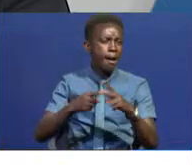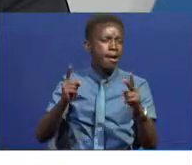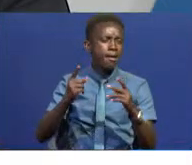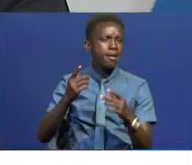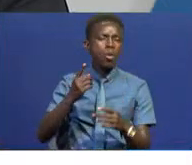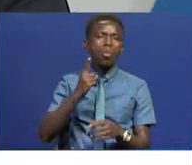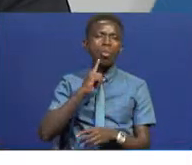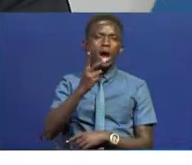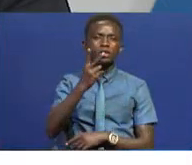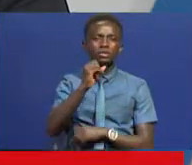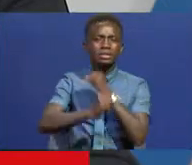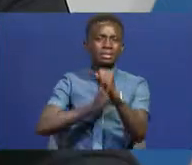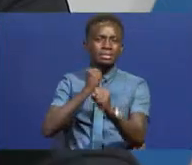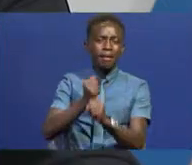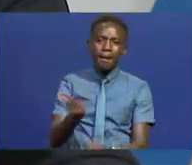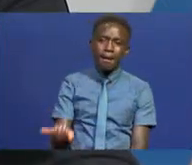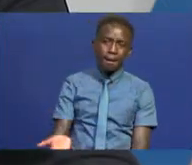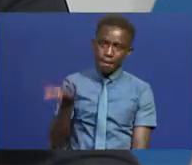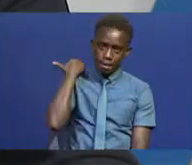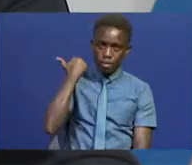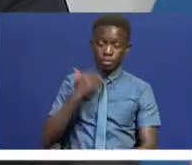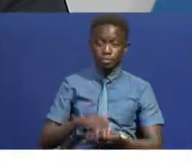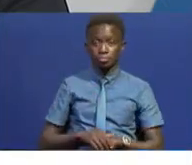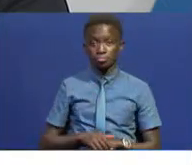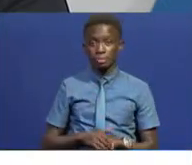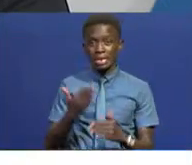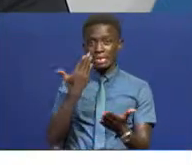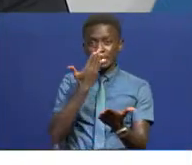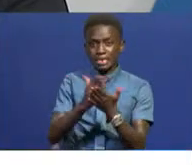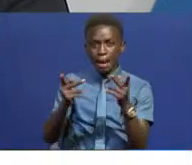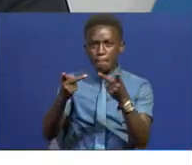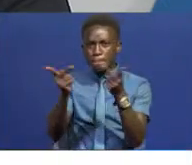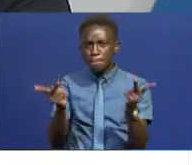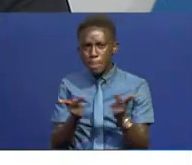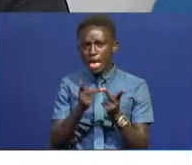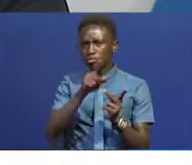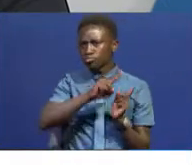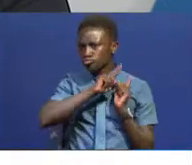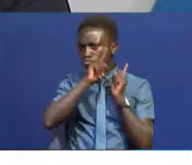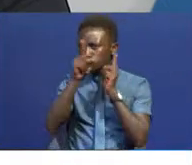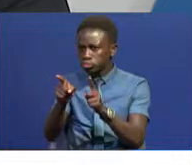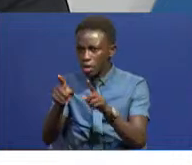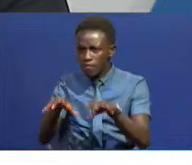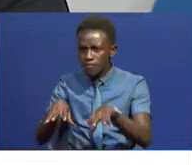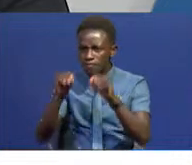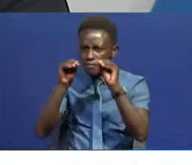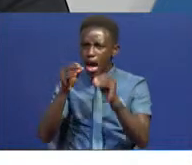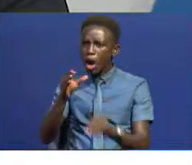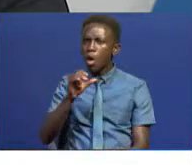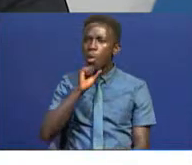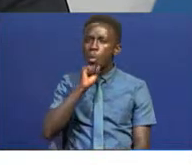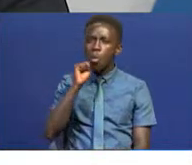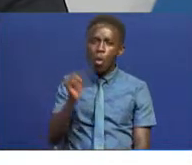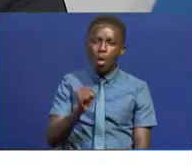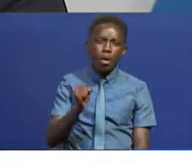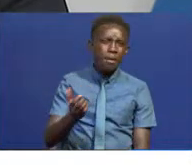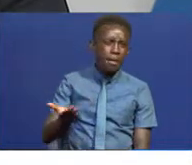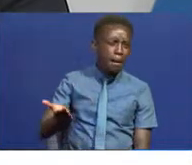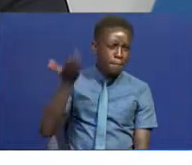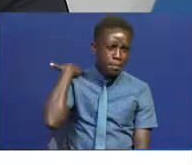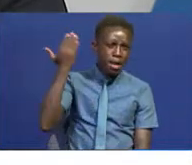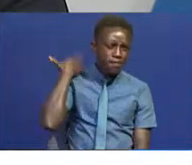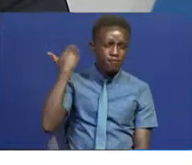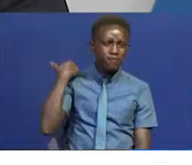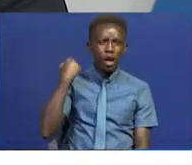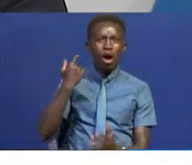years. Mm-hmm. If you visit some of our regions, you'll find the old colonial mine shafts that